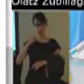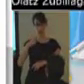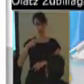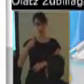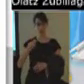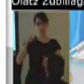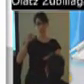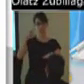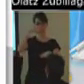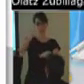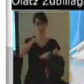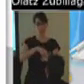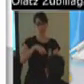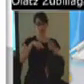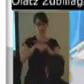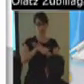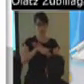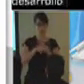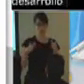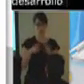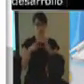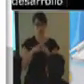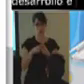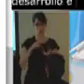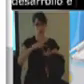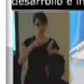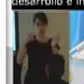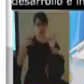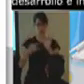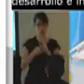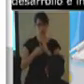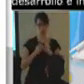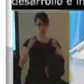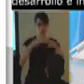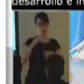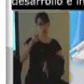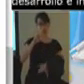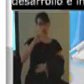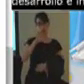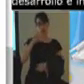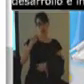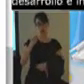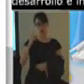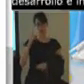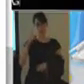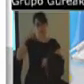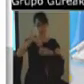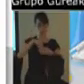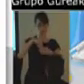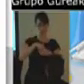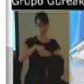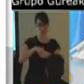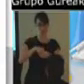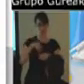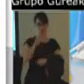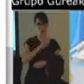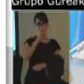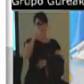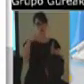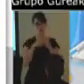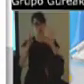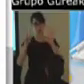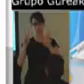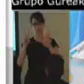GITEC is the Center for Technological Innovation within the Guriak Group. It was created